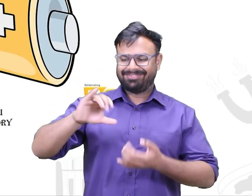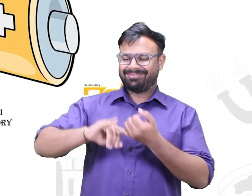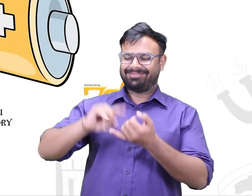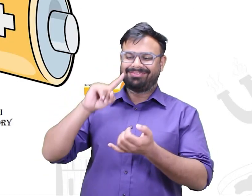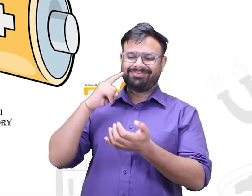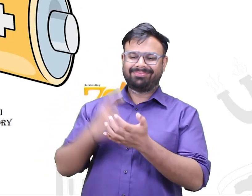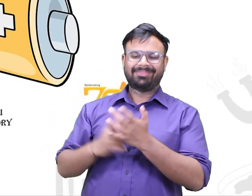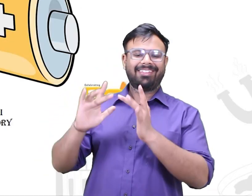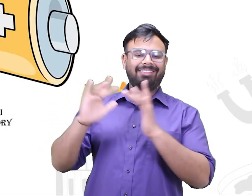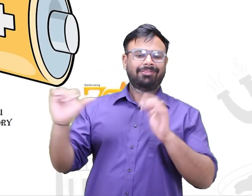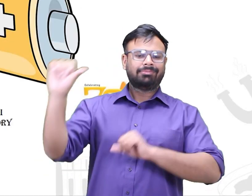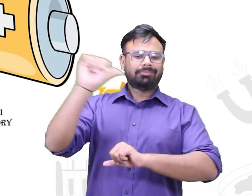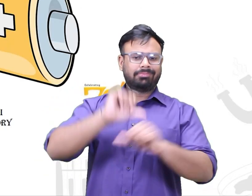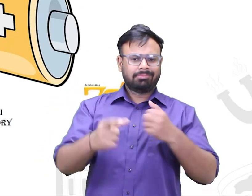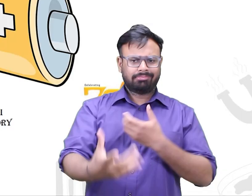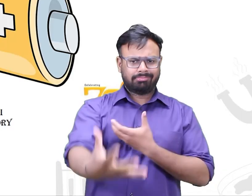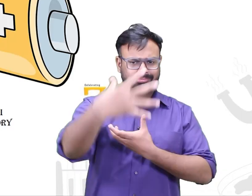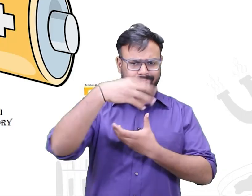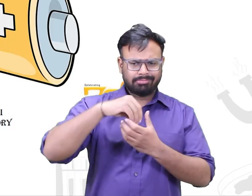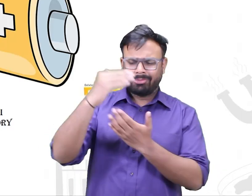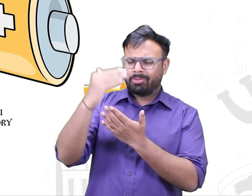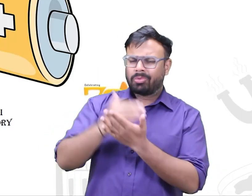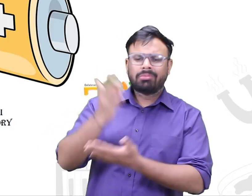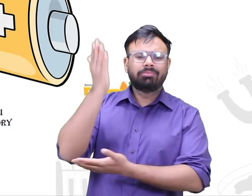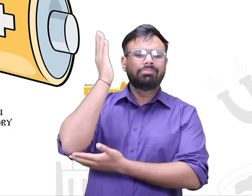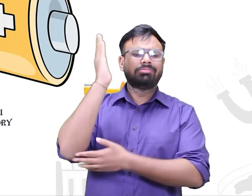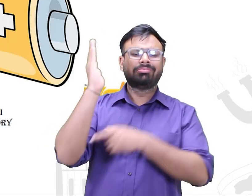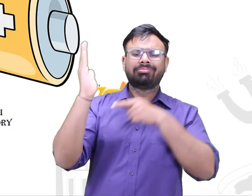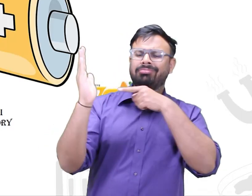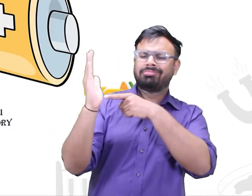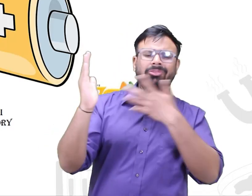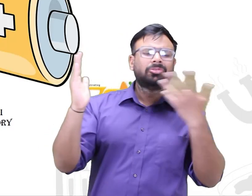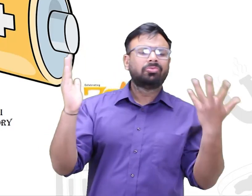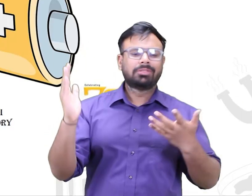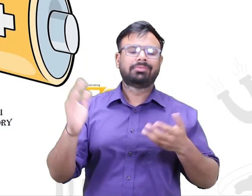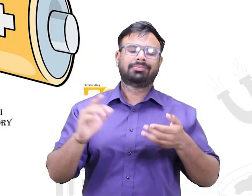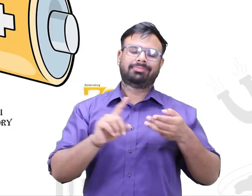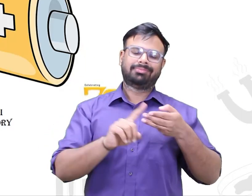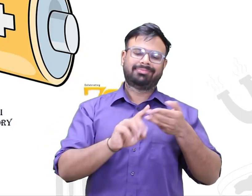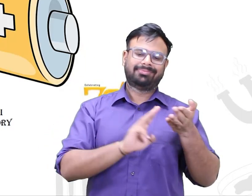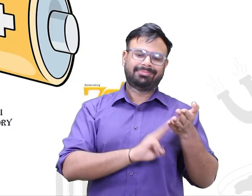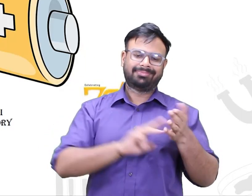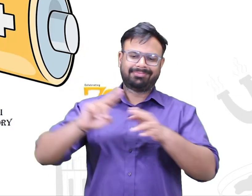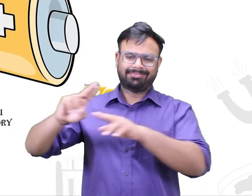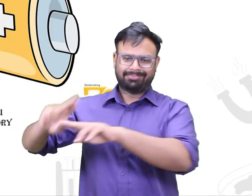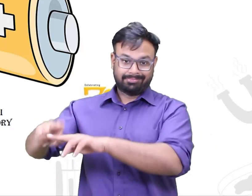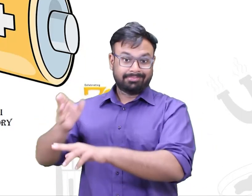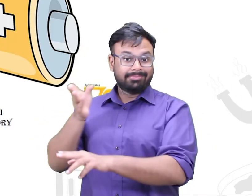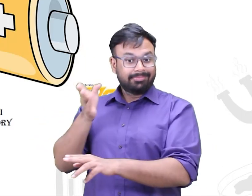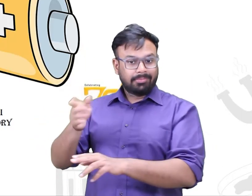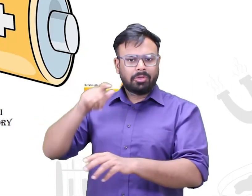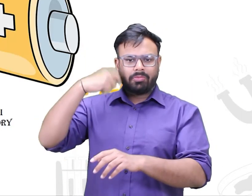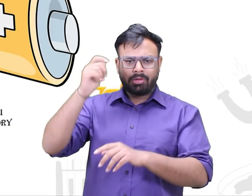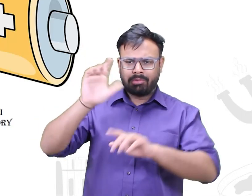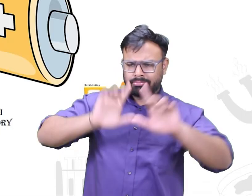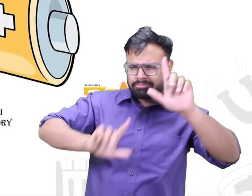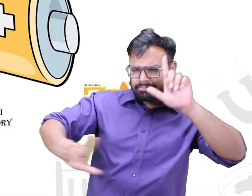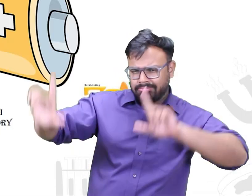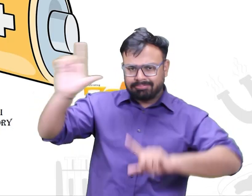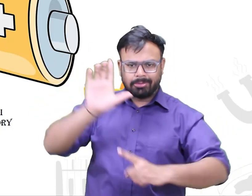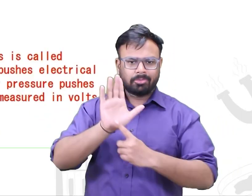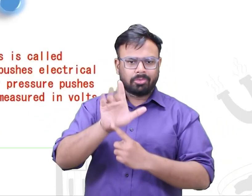welcome to CSIR Virtual Laboratory. As a part of the societal program, here we are presenting an animated video on electromotive